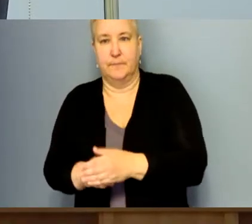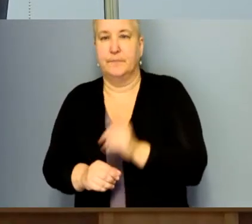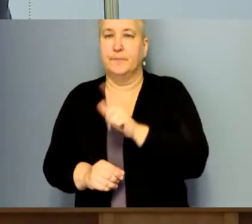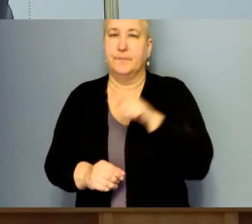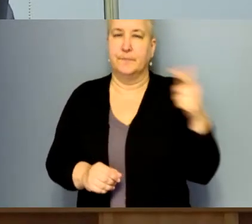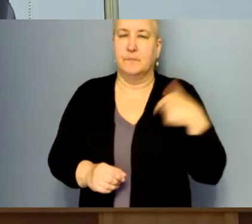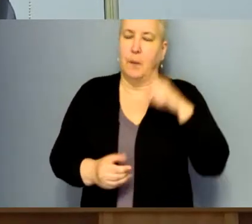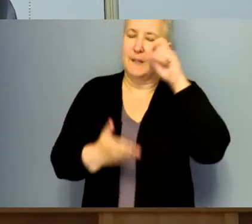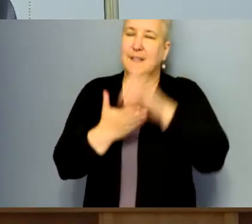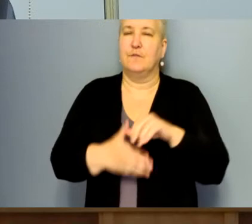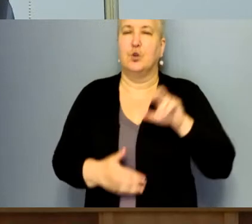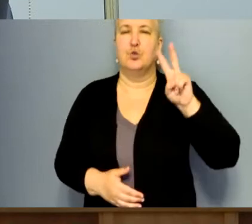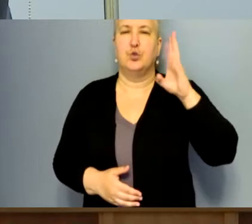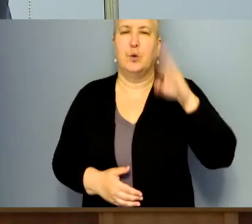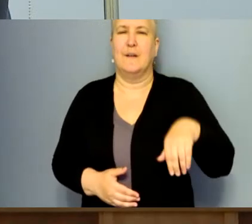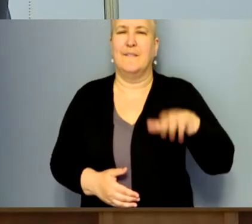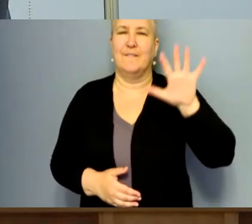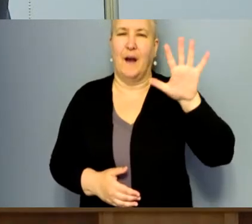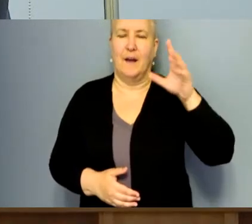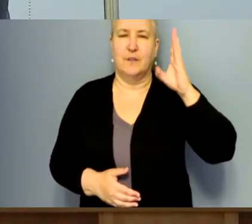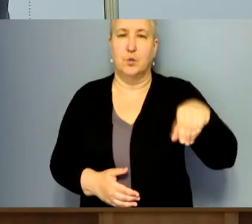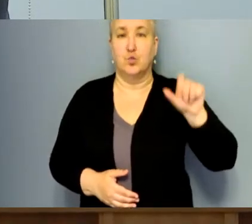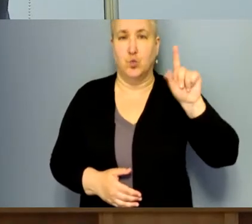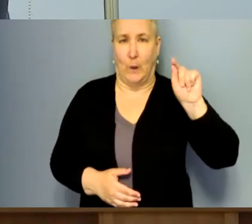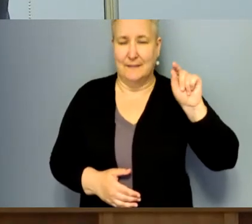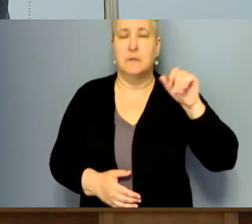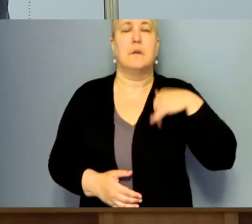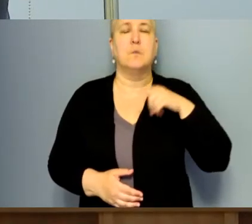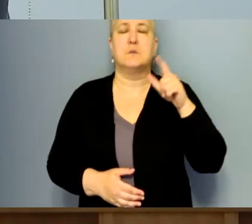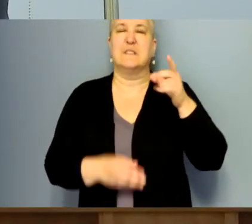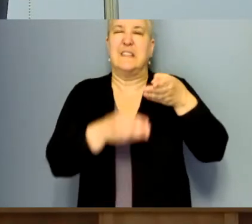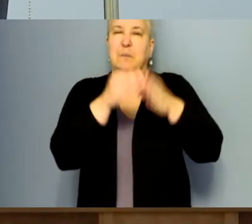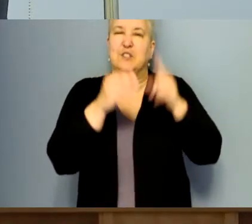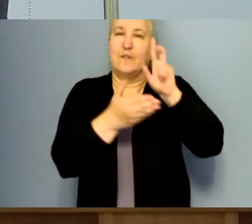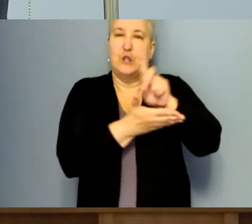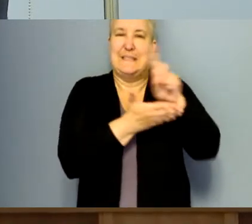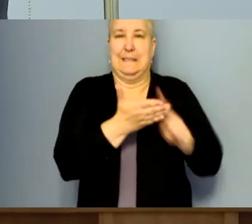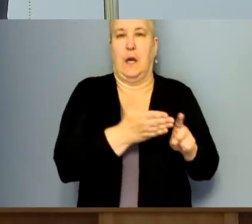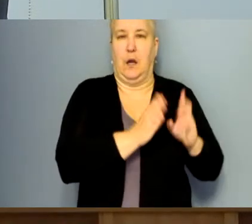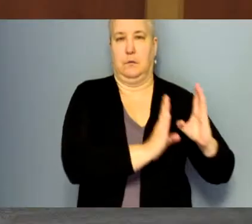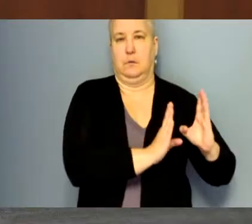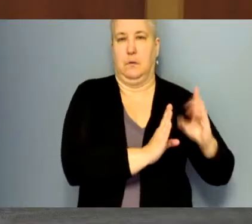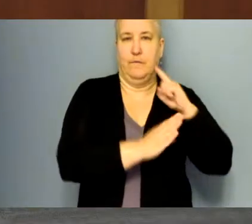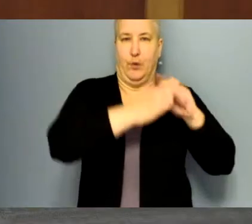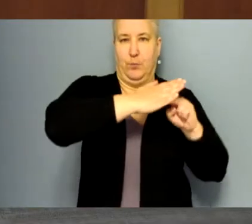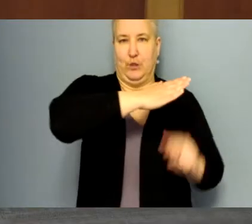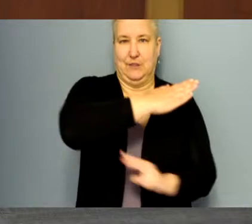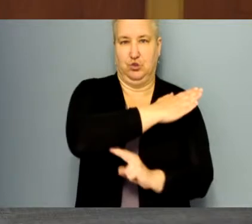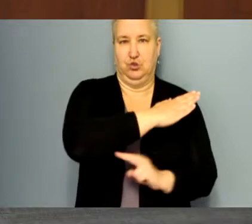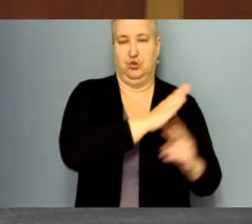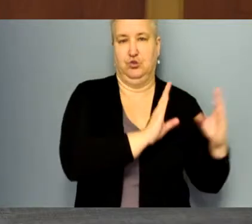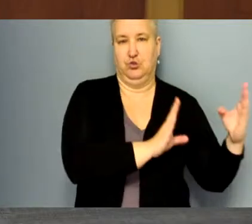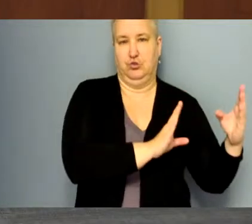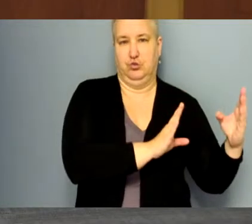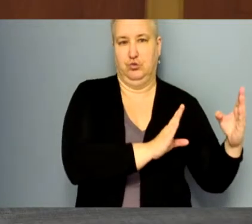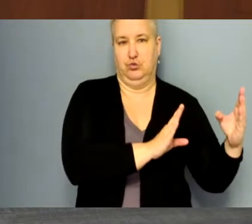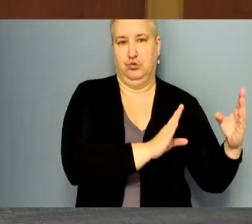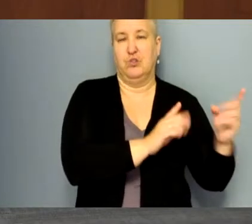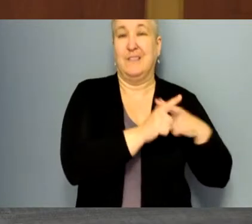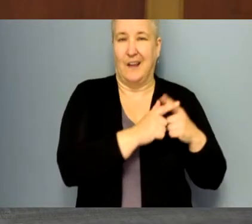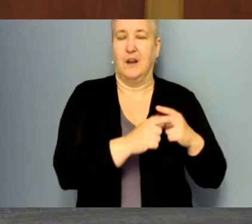that 2/5/20 was the completion of the design for the bridge, and then we ran into